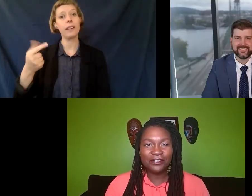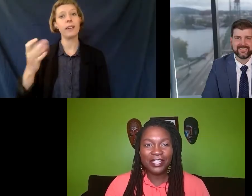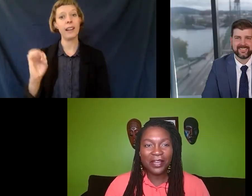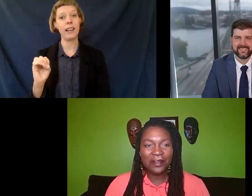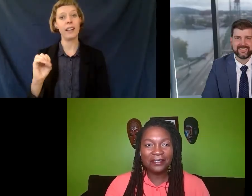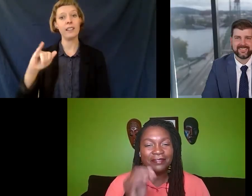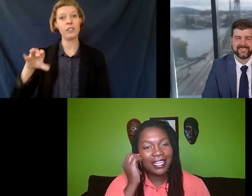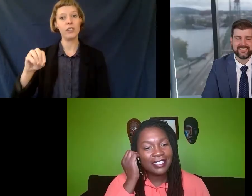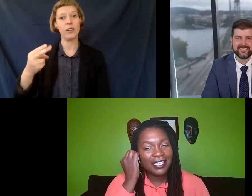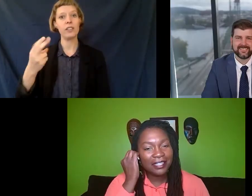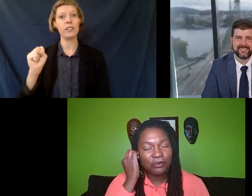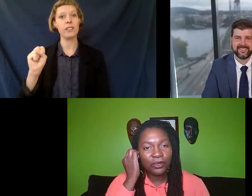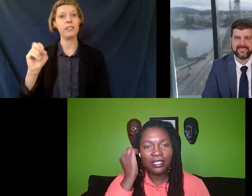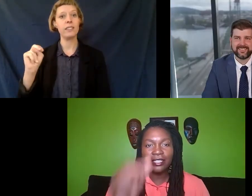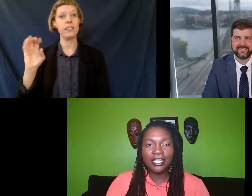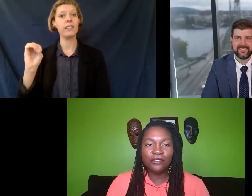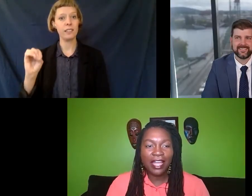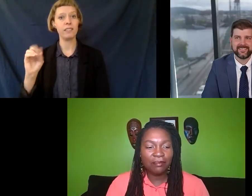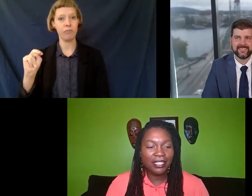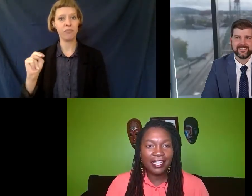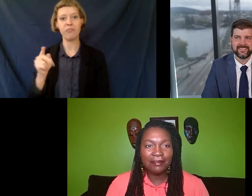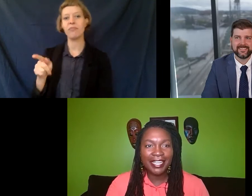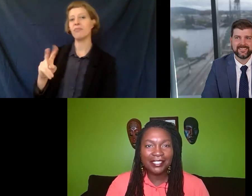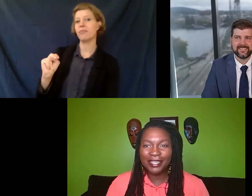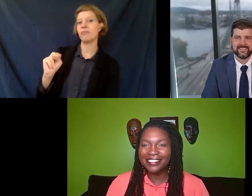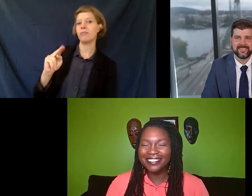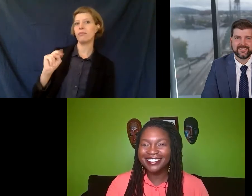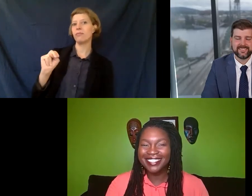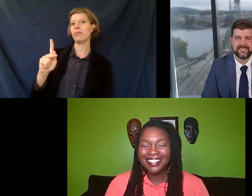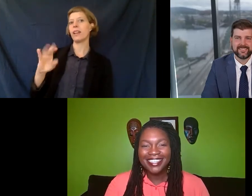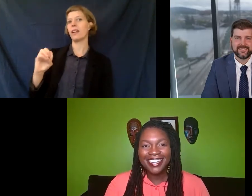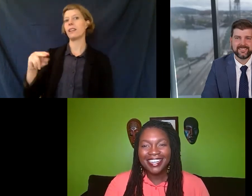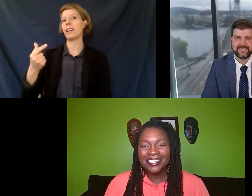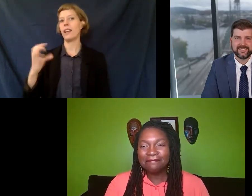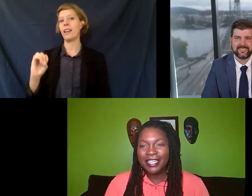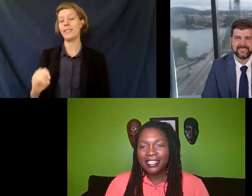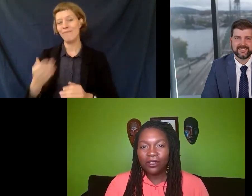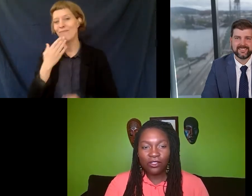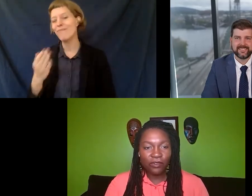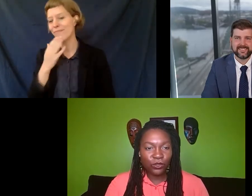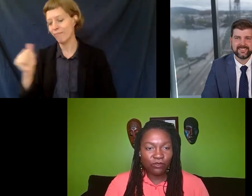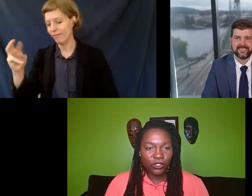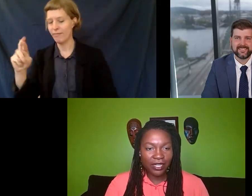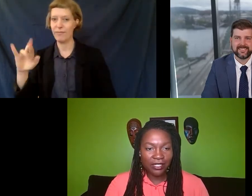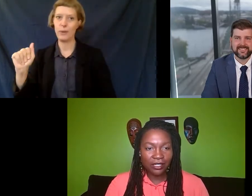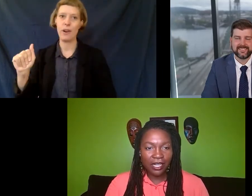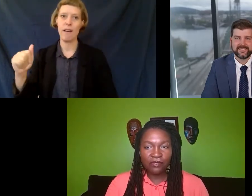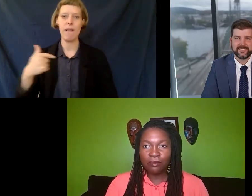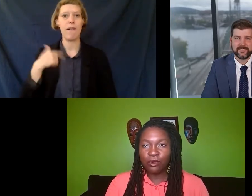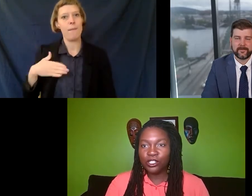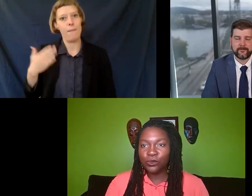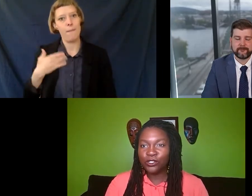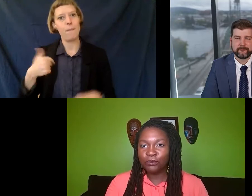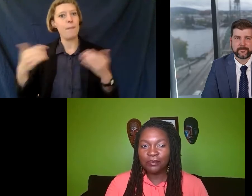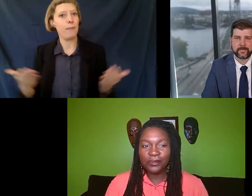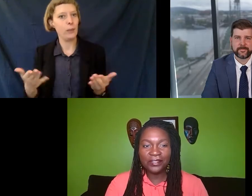Amira, thank you so much for that welcome. City Club of Portland, thank you for having me today. I'm delighted to be here. And to all the folks who've joined us, it